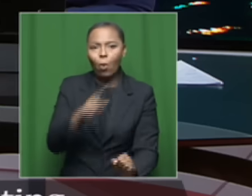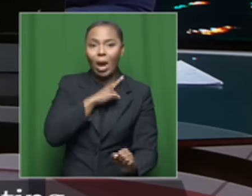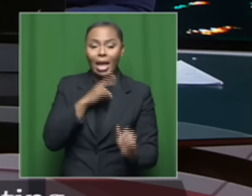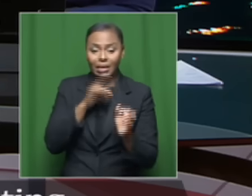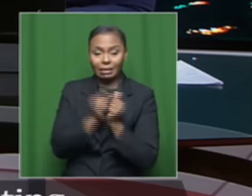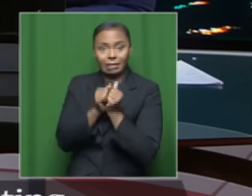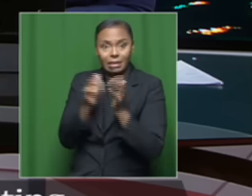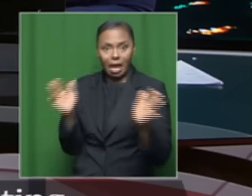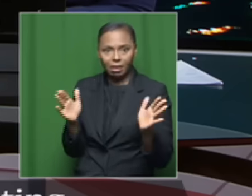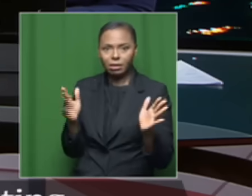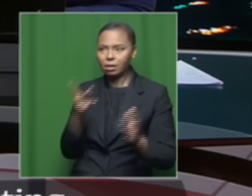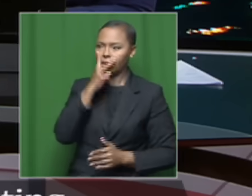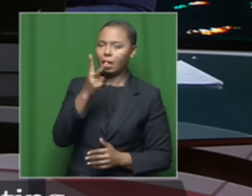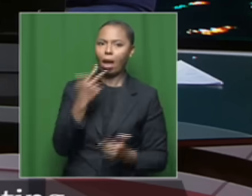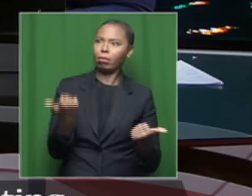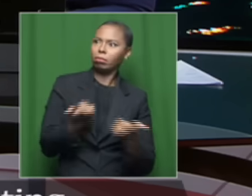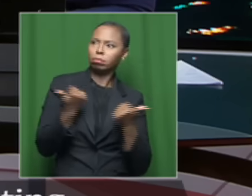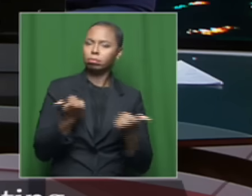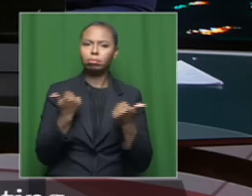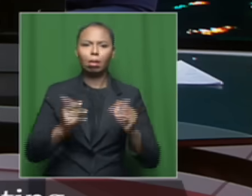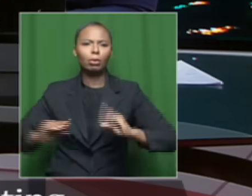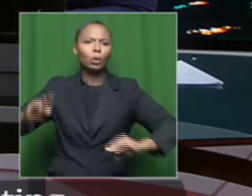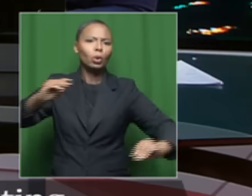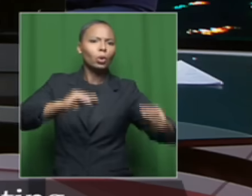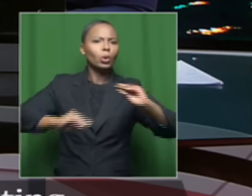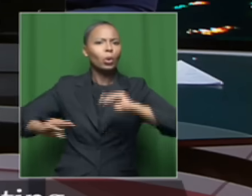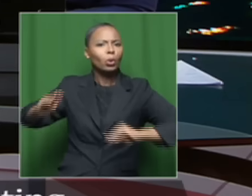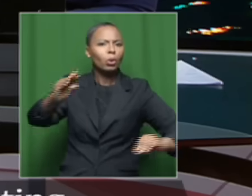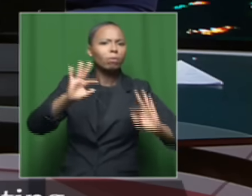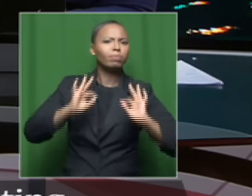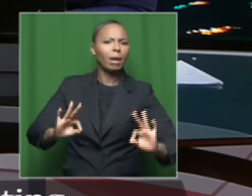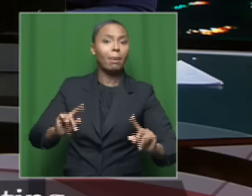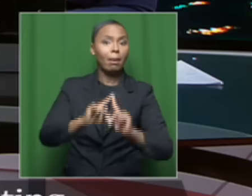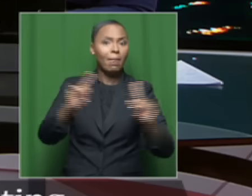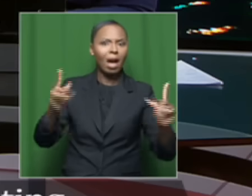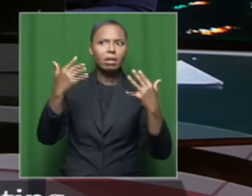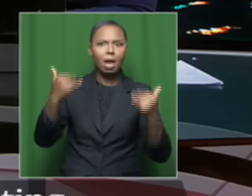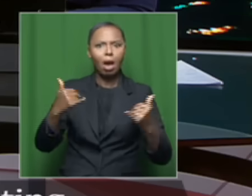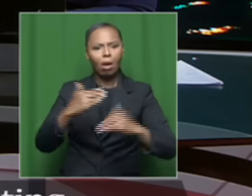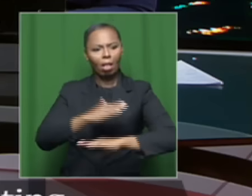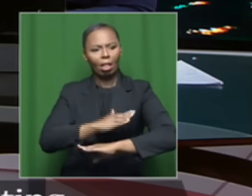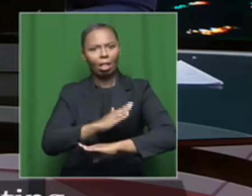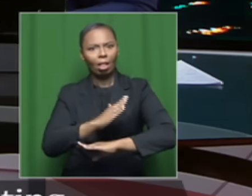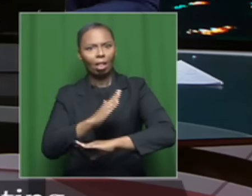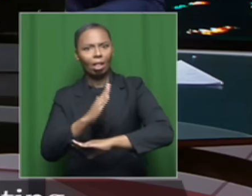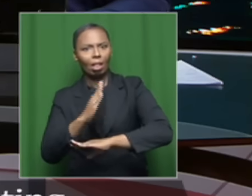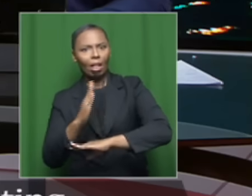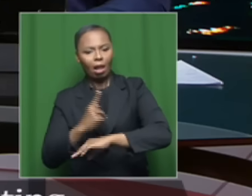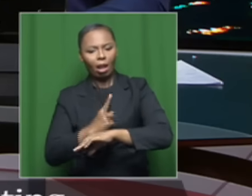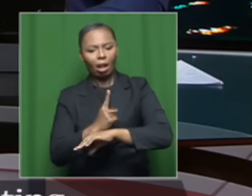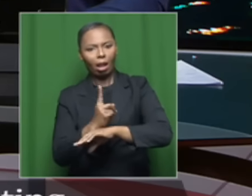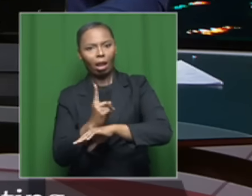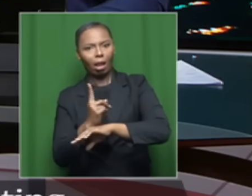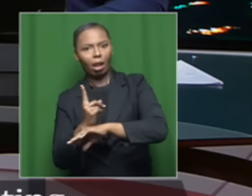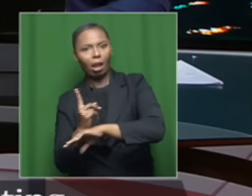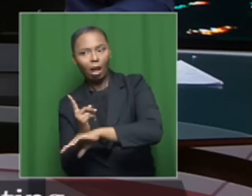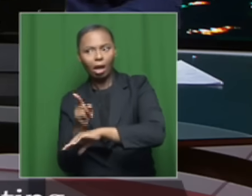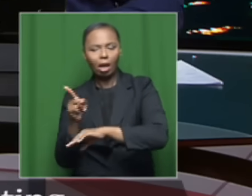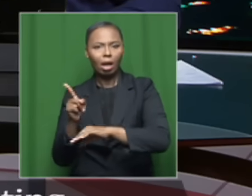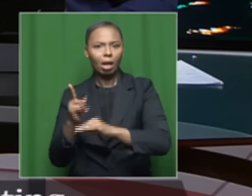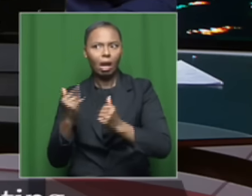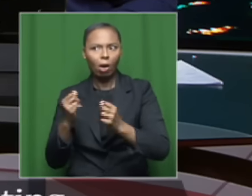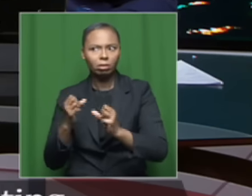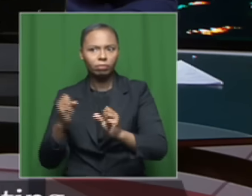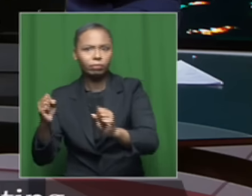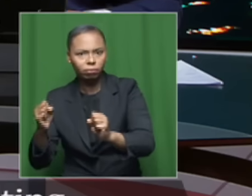it seemed that things were going quite well. And then as the meeting kind of, the interaction kind of continued, it